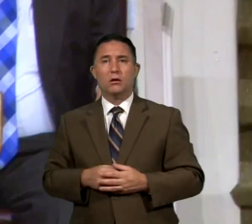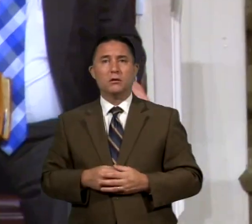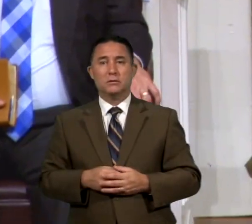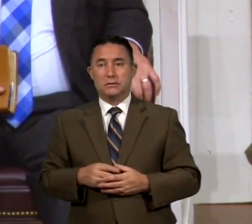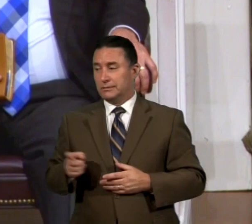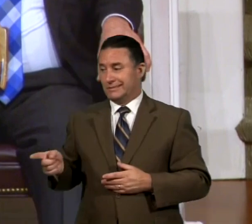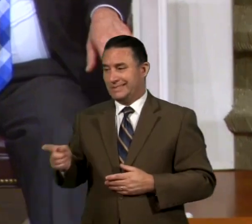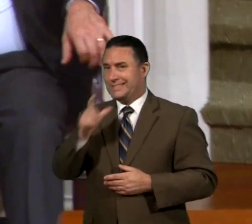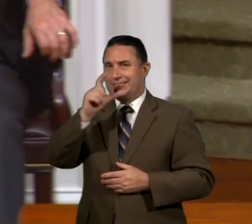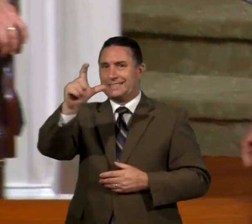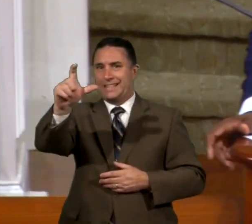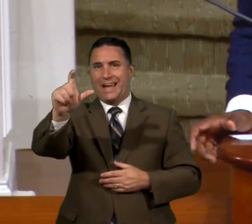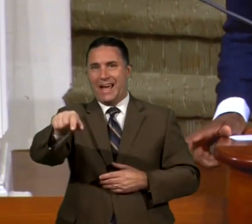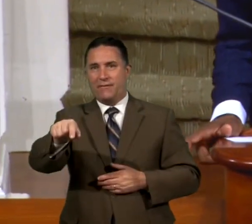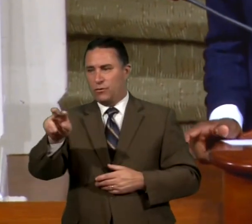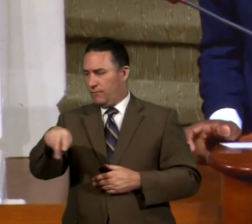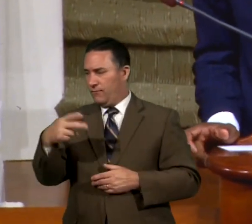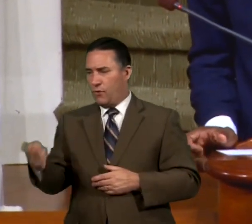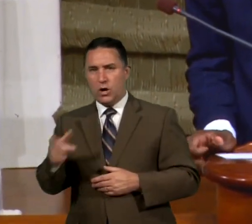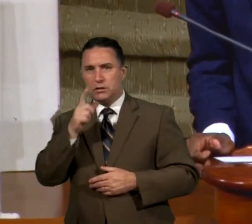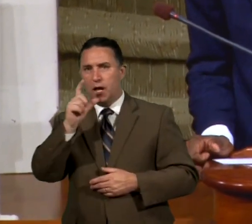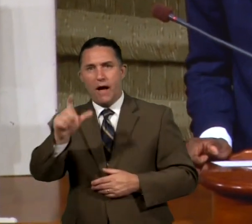and he didn't have to fall out of the window.